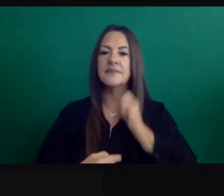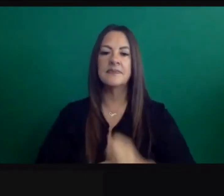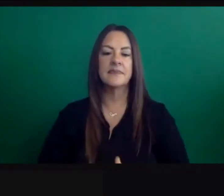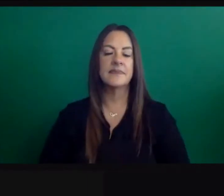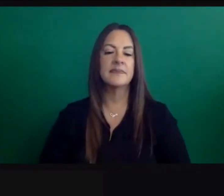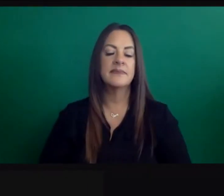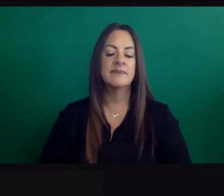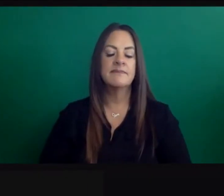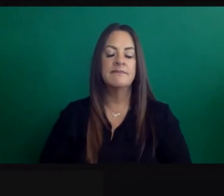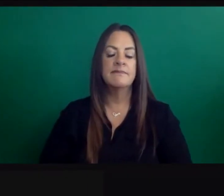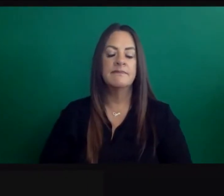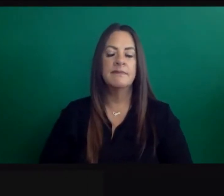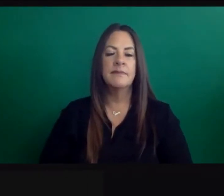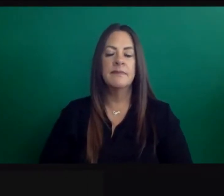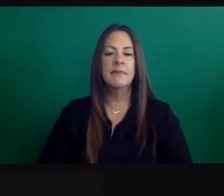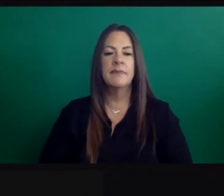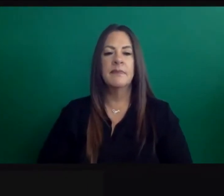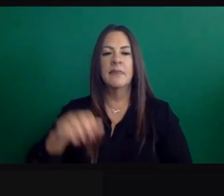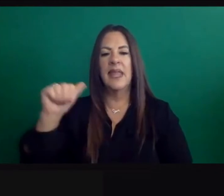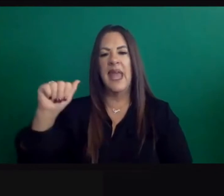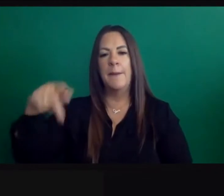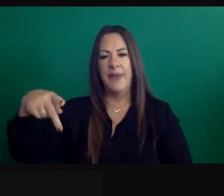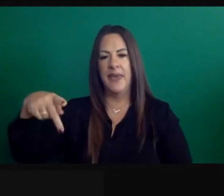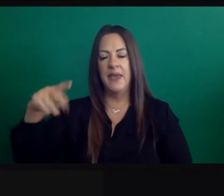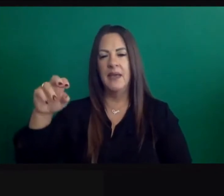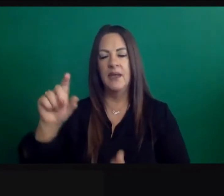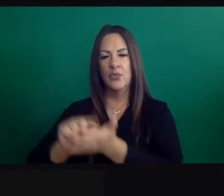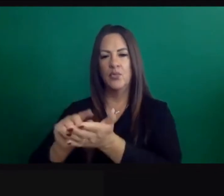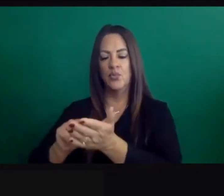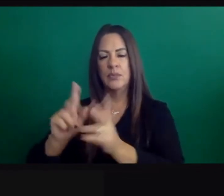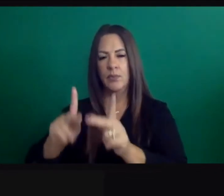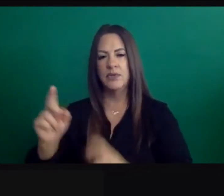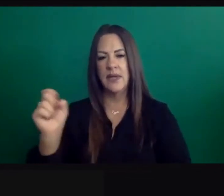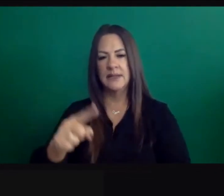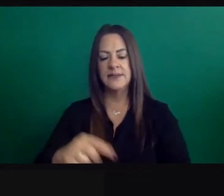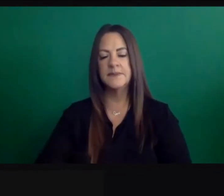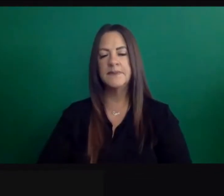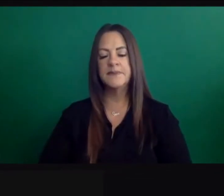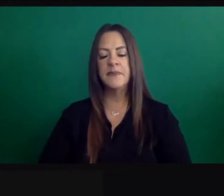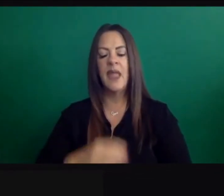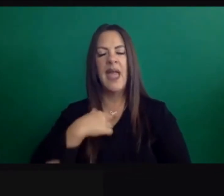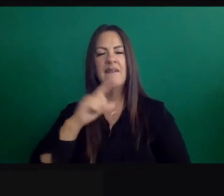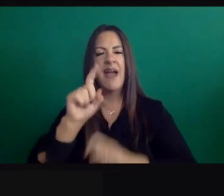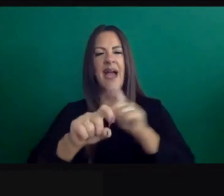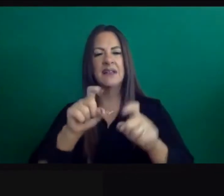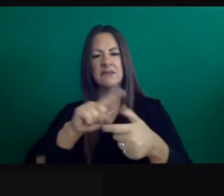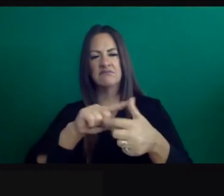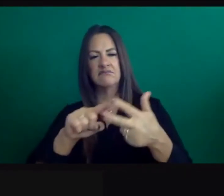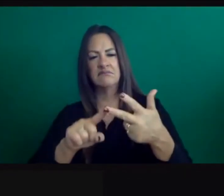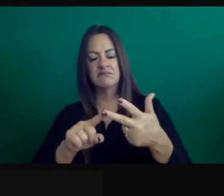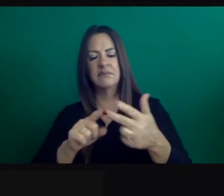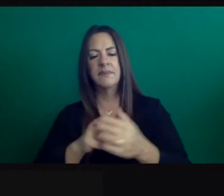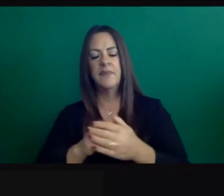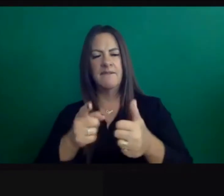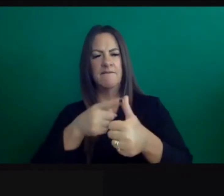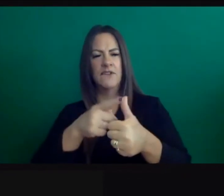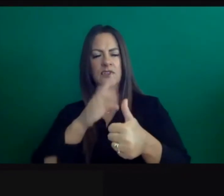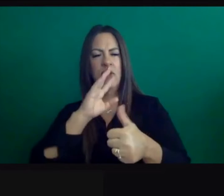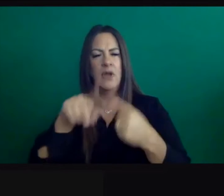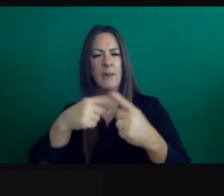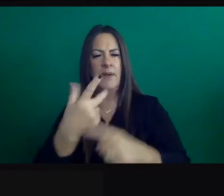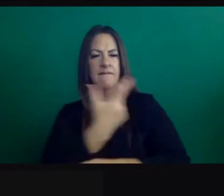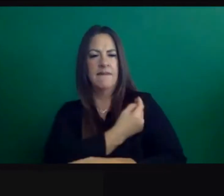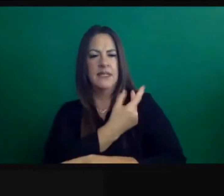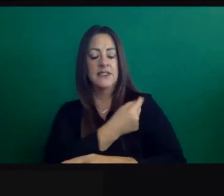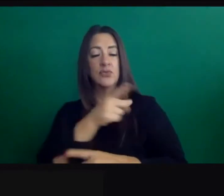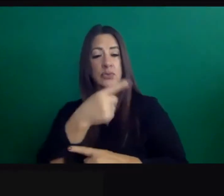Hi, Dr. Ghaly. I also have two separate questions on different topics. So first has to do with vaccines. You said that the